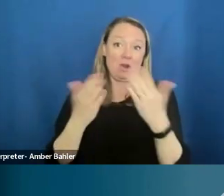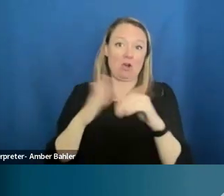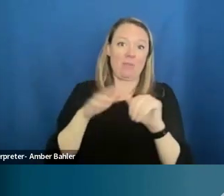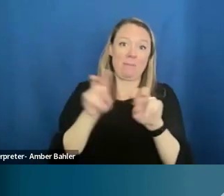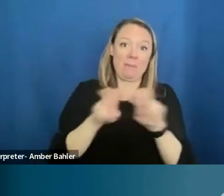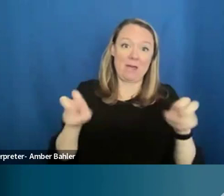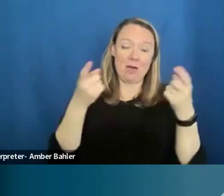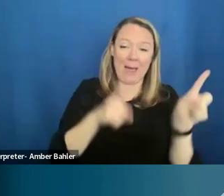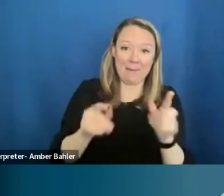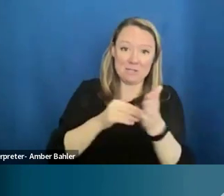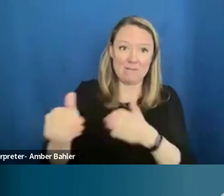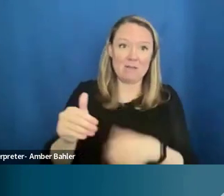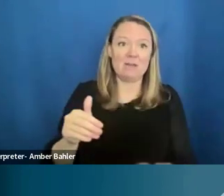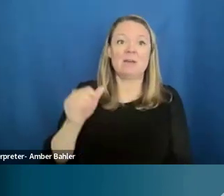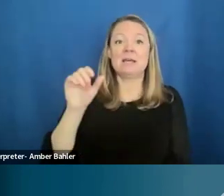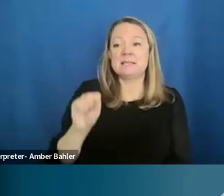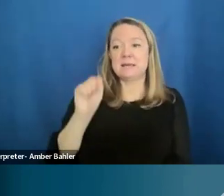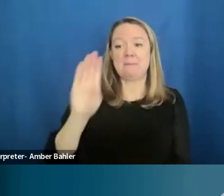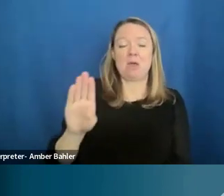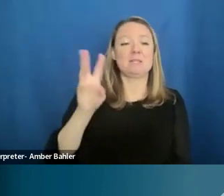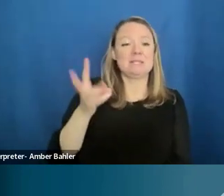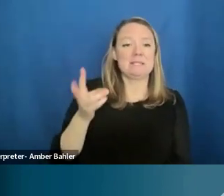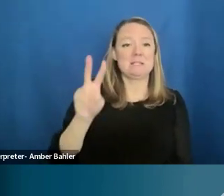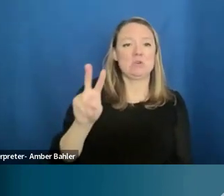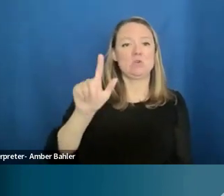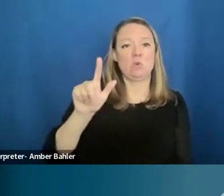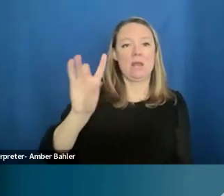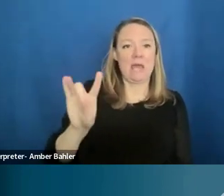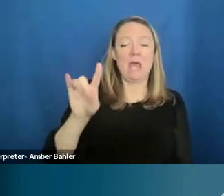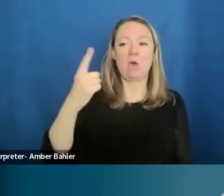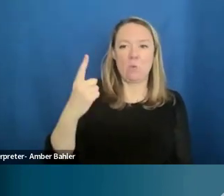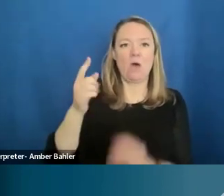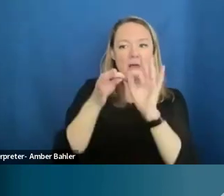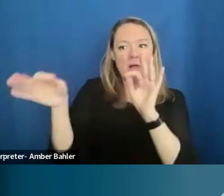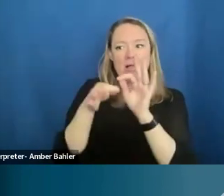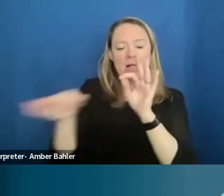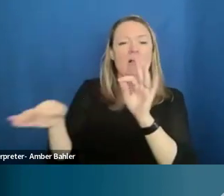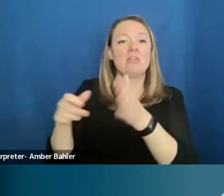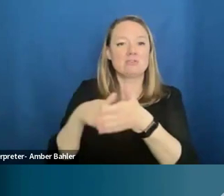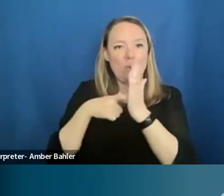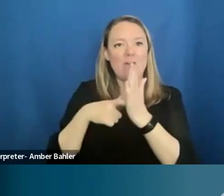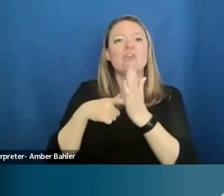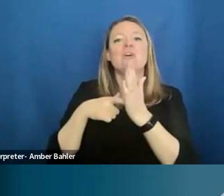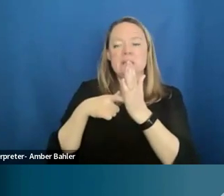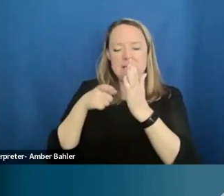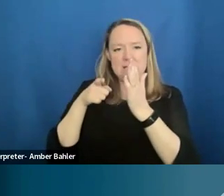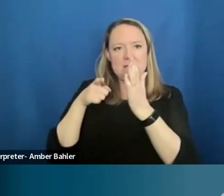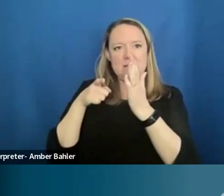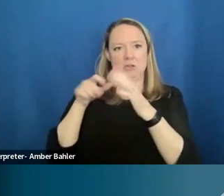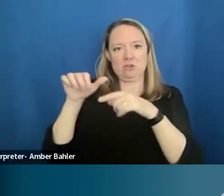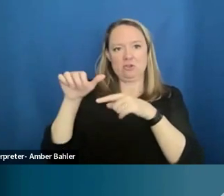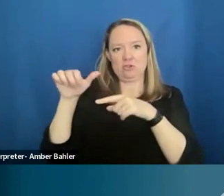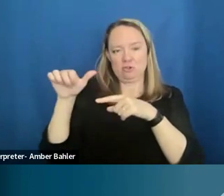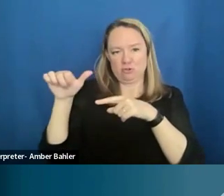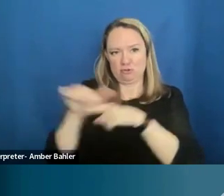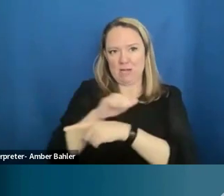the provisions in Senate Bill 6228 that passed requires every 3 years training for emergency department social workers in civil commitment